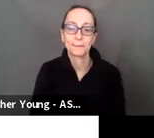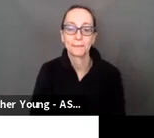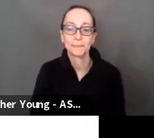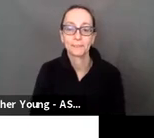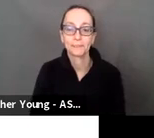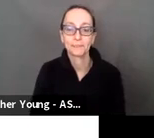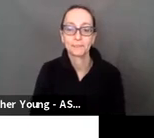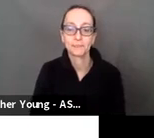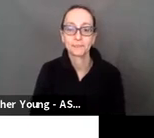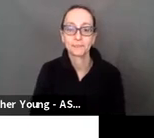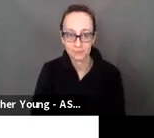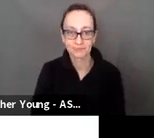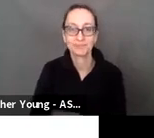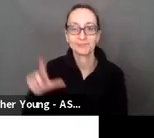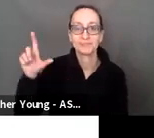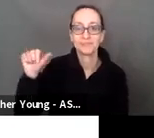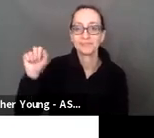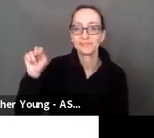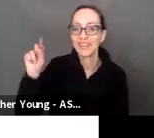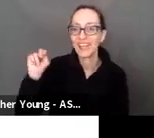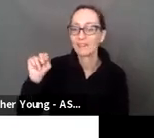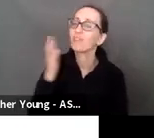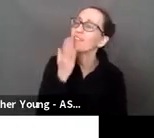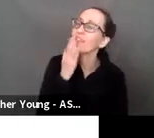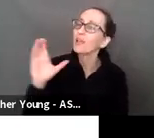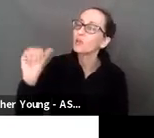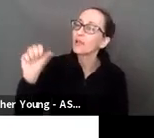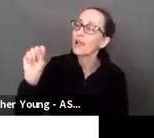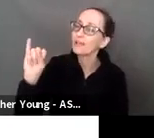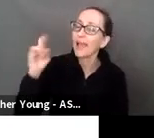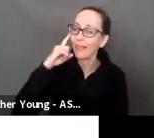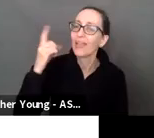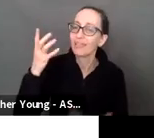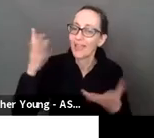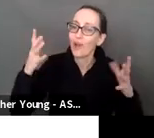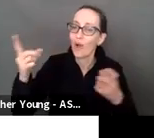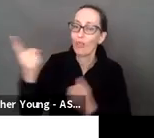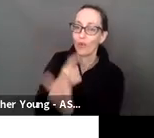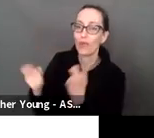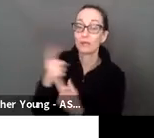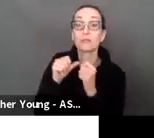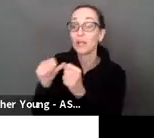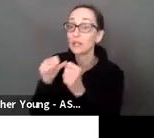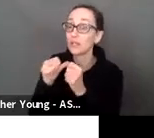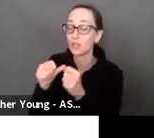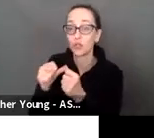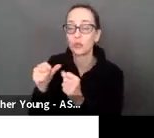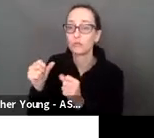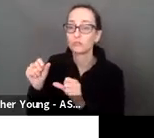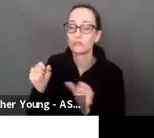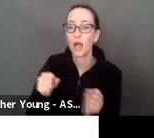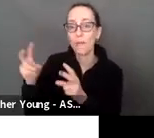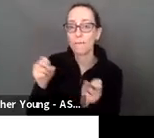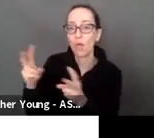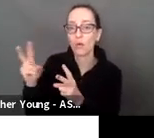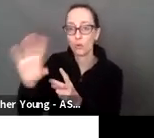Thank you, Casey. I think that's all the questions that I see so far. So continue to put those in the chat box and we'll get to those. But as Casey said,